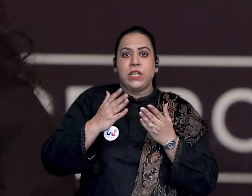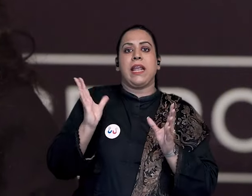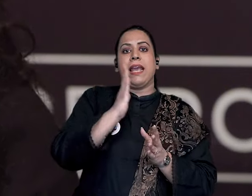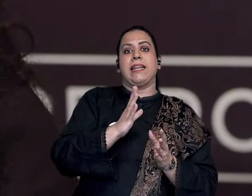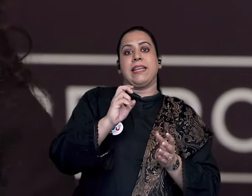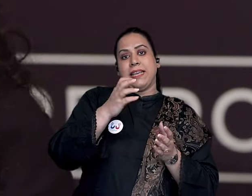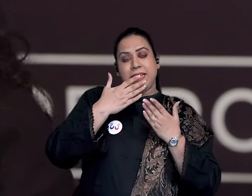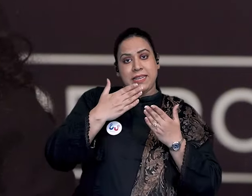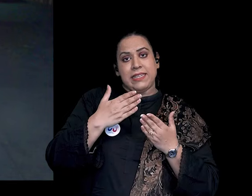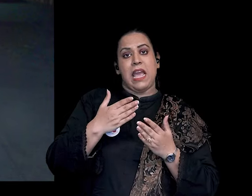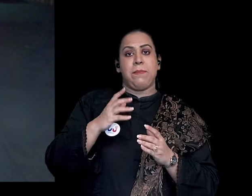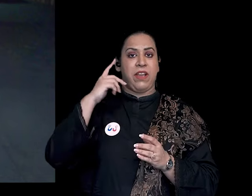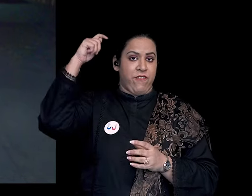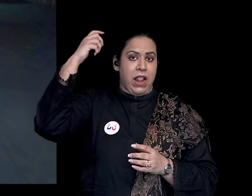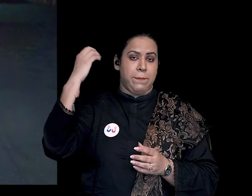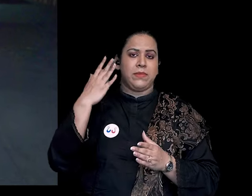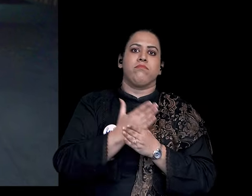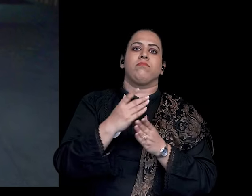and intimately